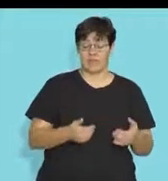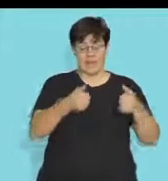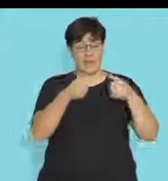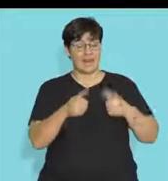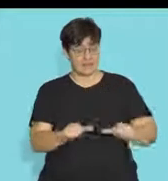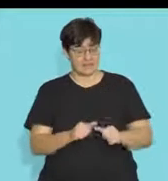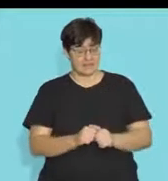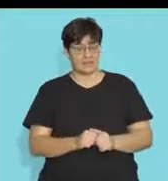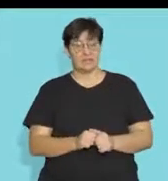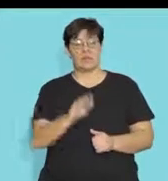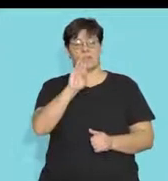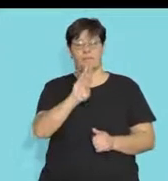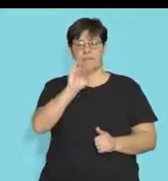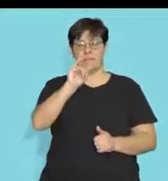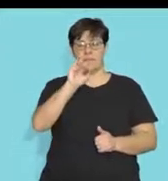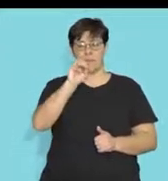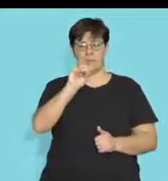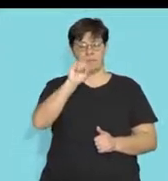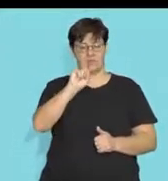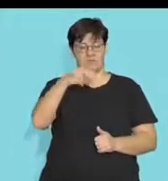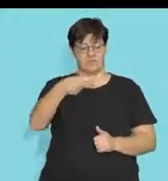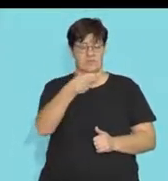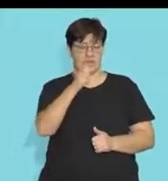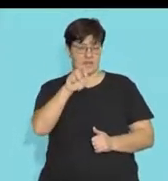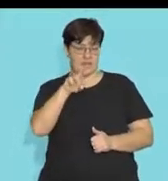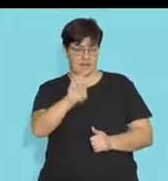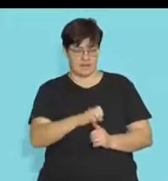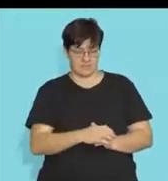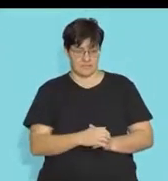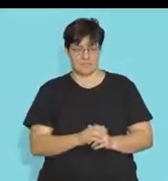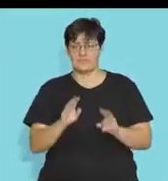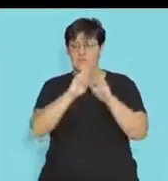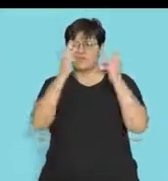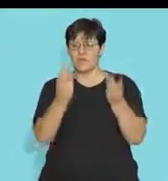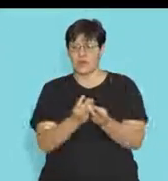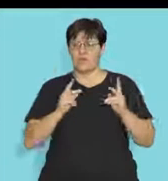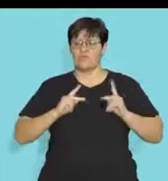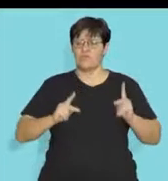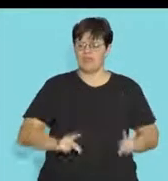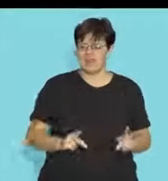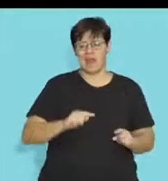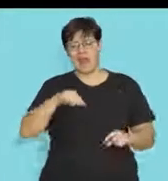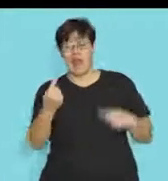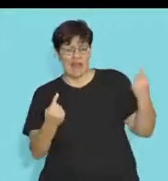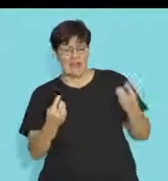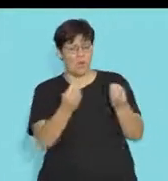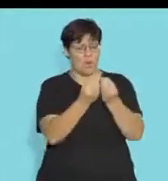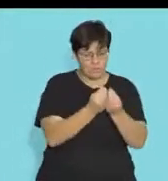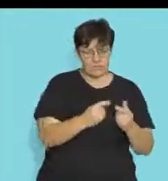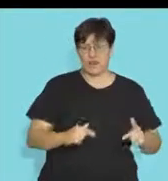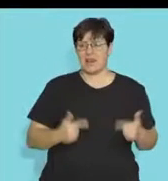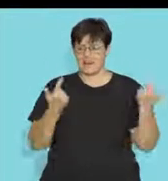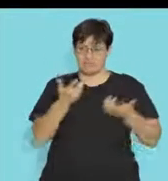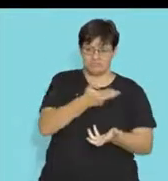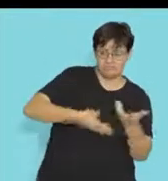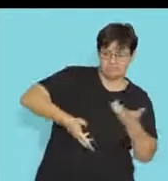the next component is the biosphere. Again, this is part of the earth where humans and other organisms are able to